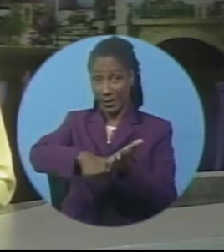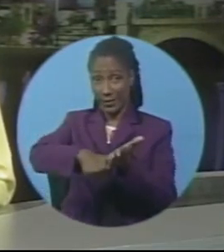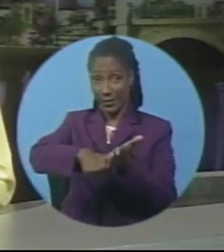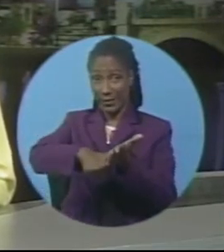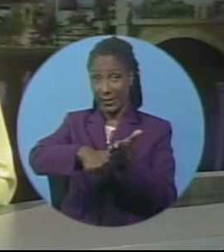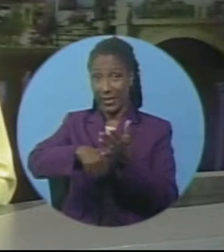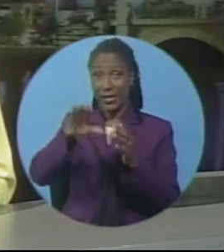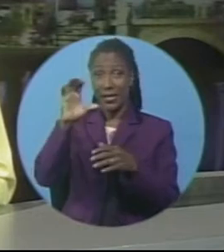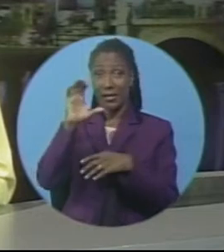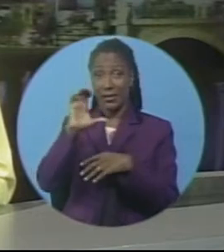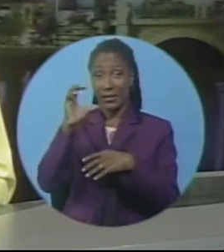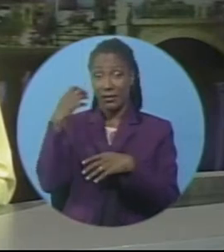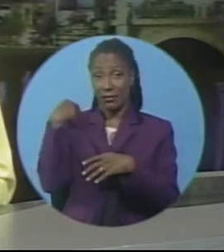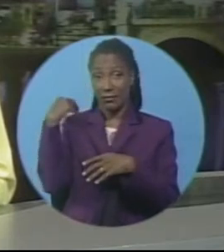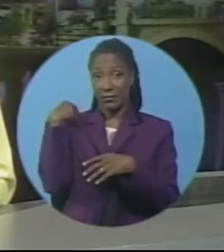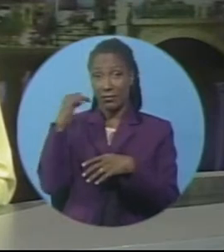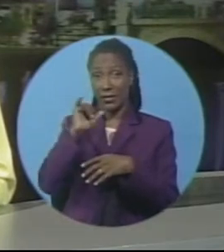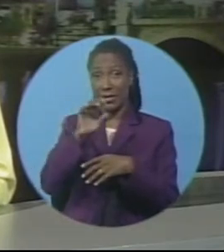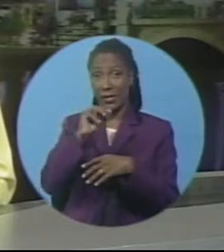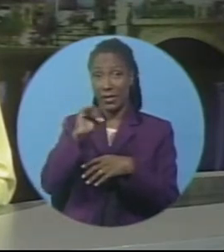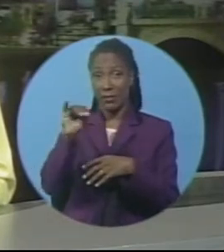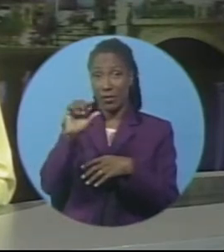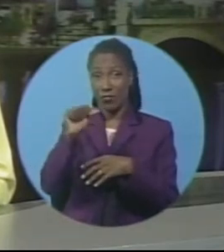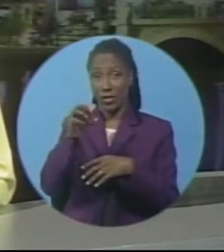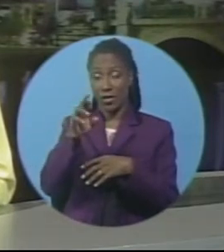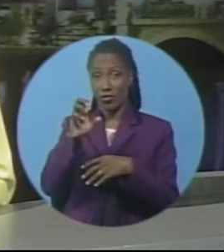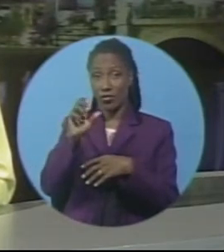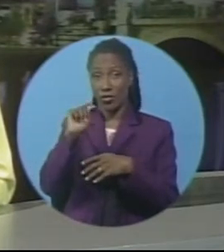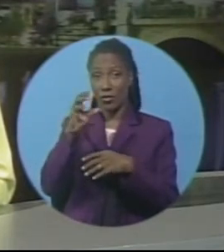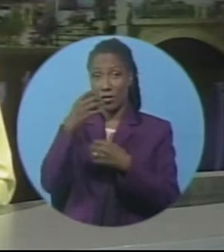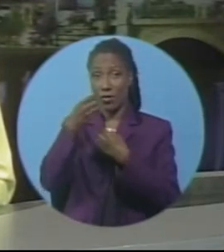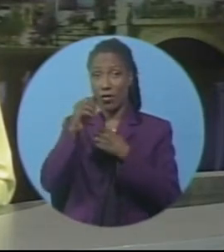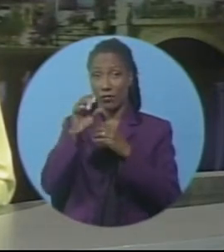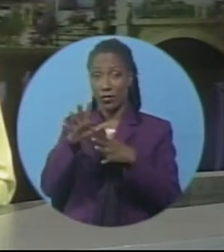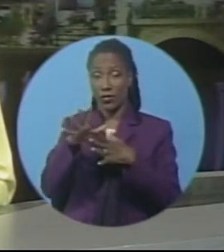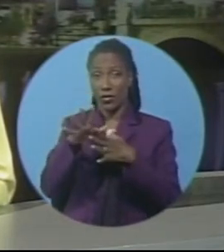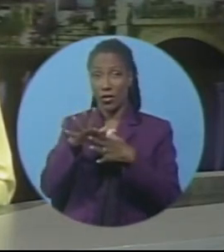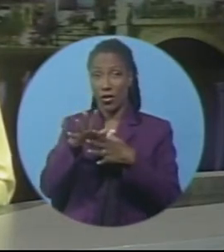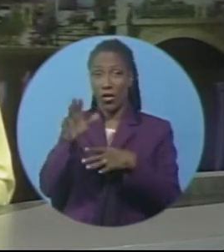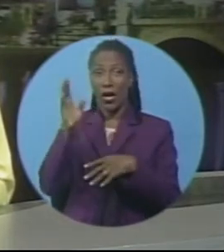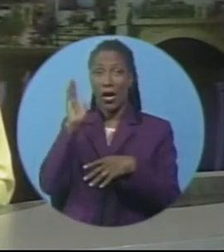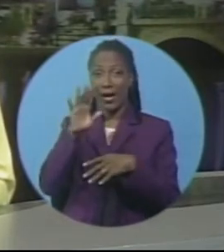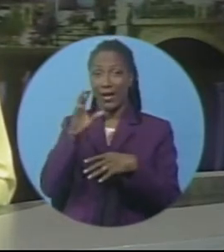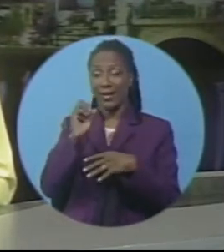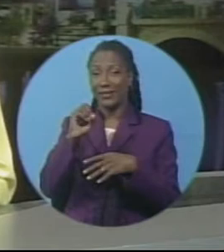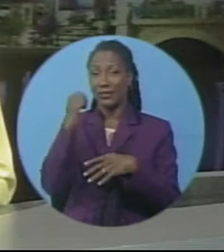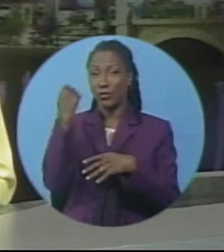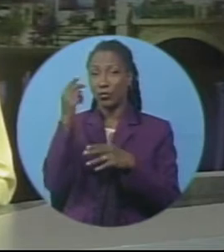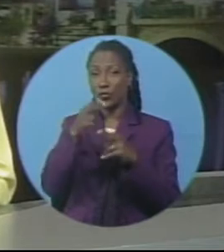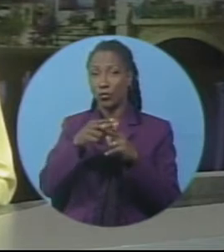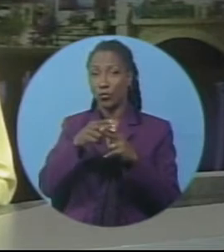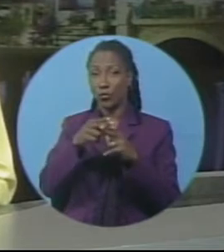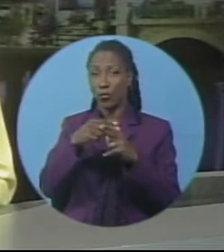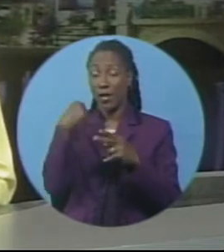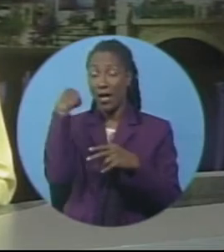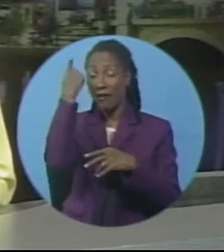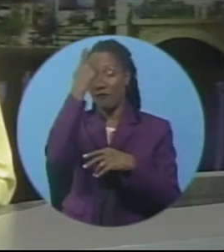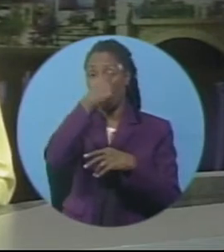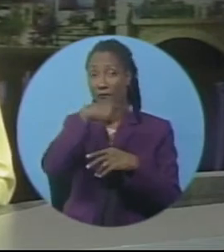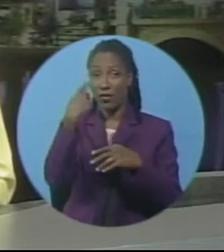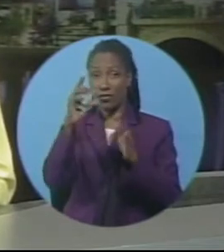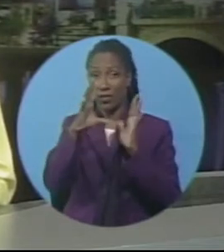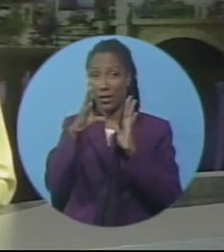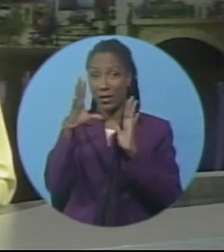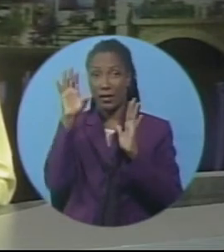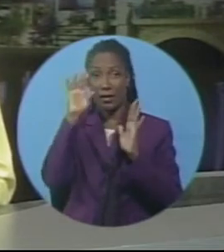Ernie Griffith, this will be followed later this year with a measure to facially scan passengers. She revealed that the only